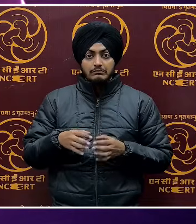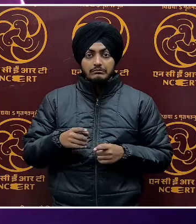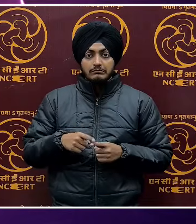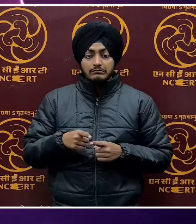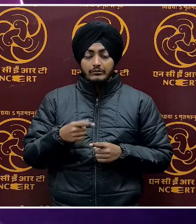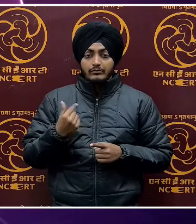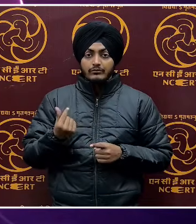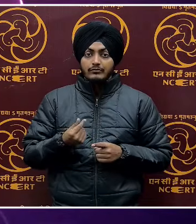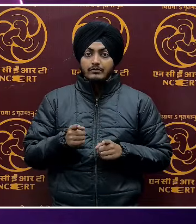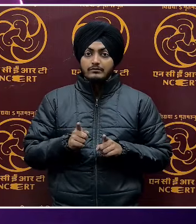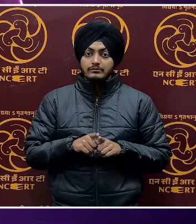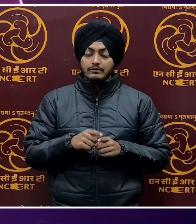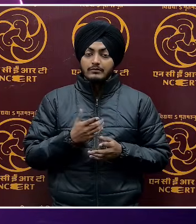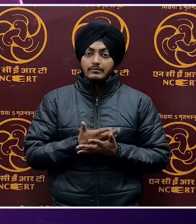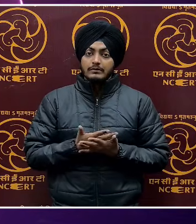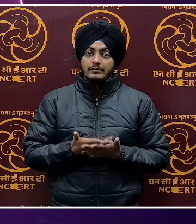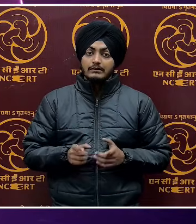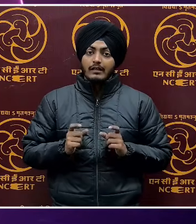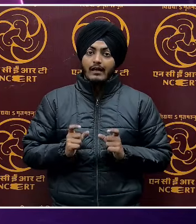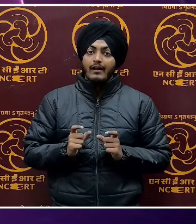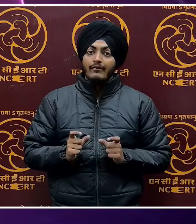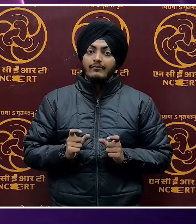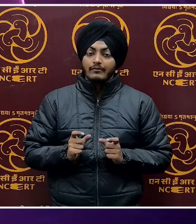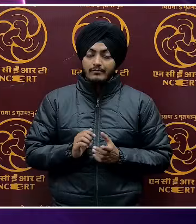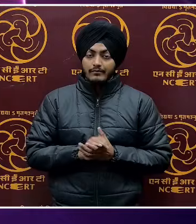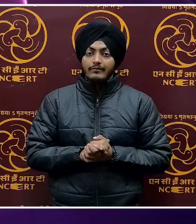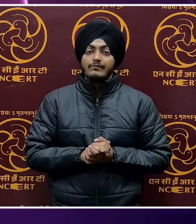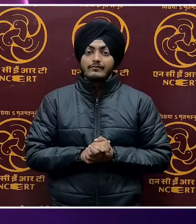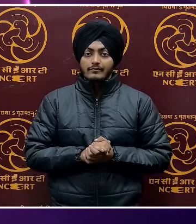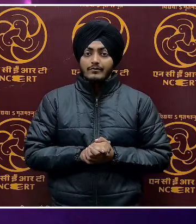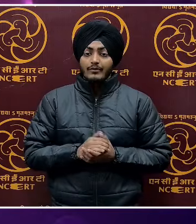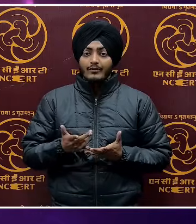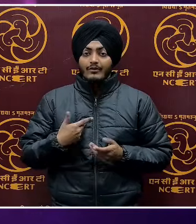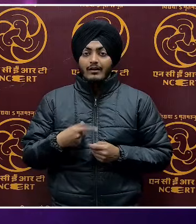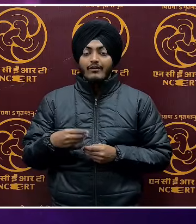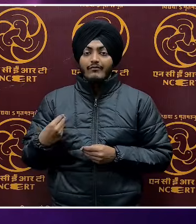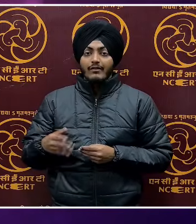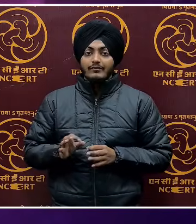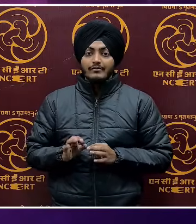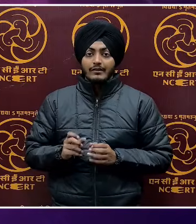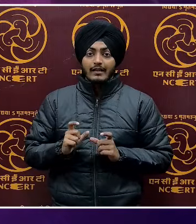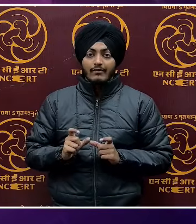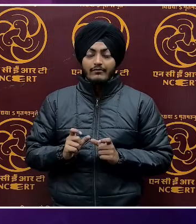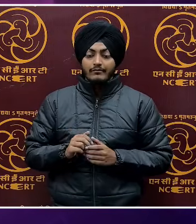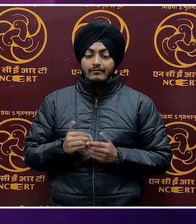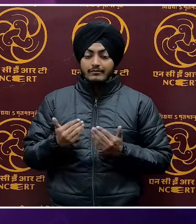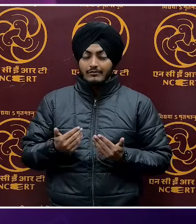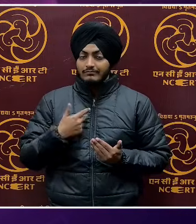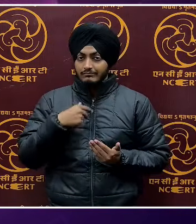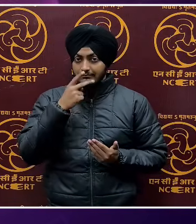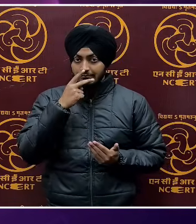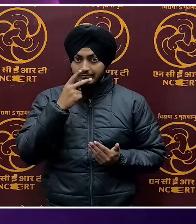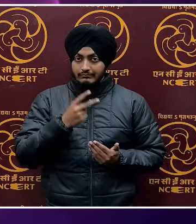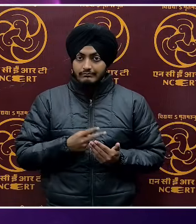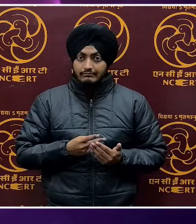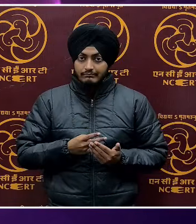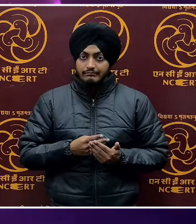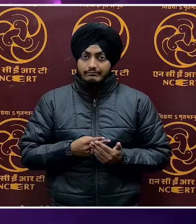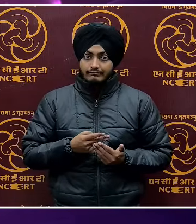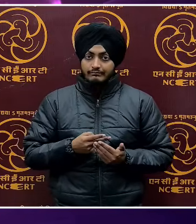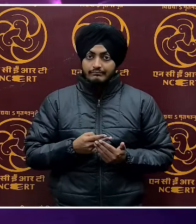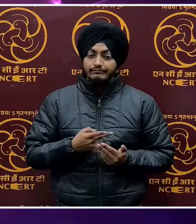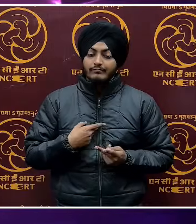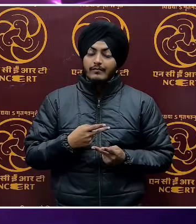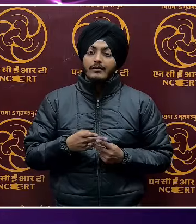also using these resources very carefully Wisely. and not wasting. Yes. Now, as you can see, we have